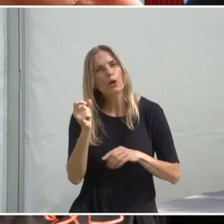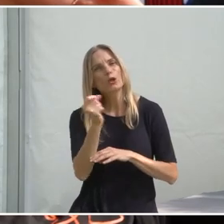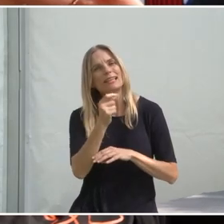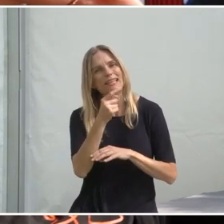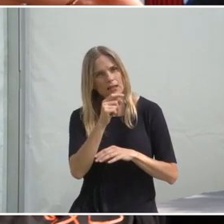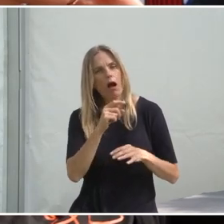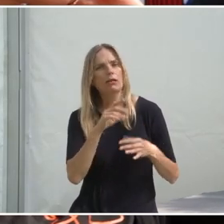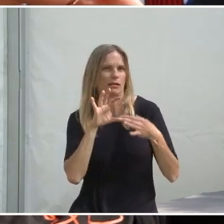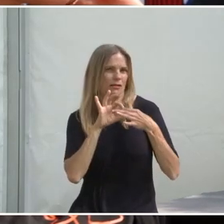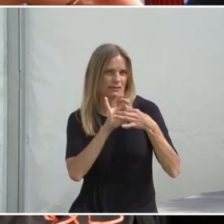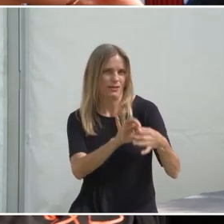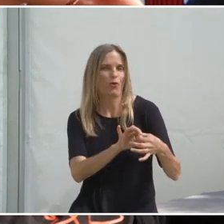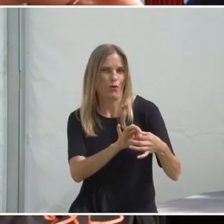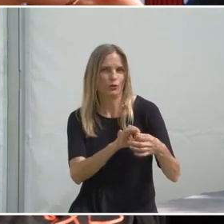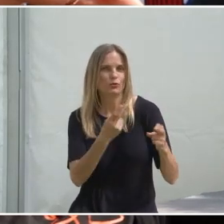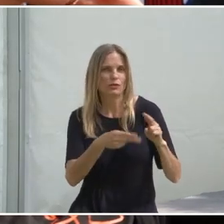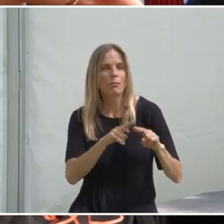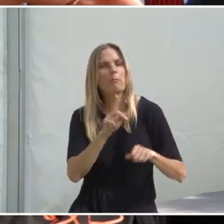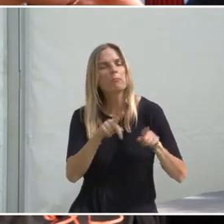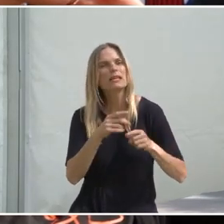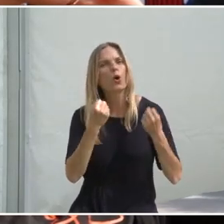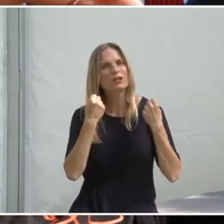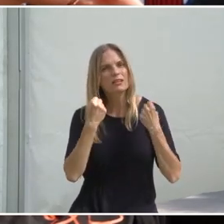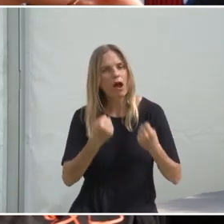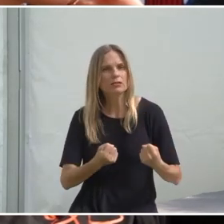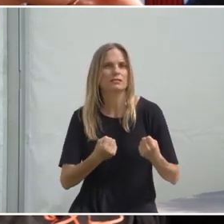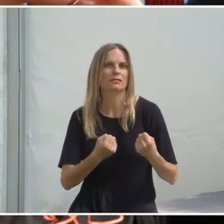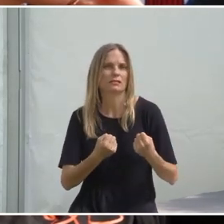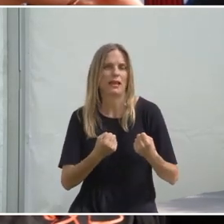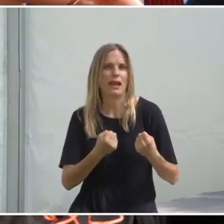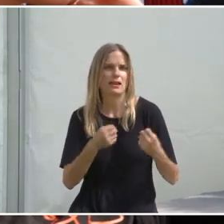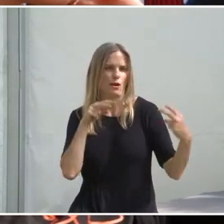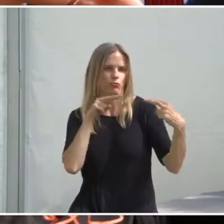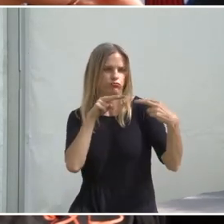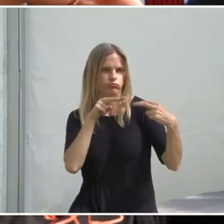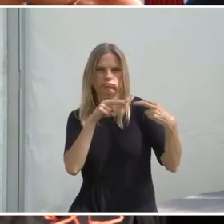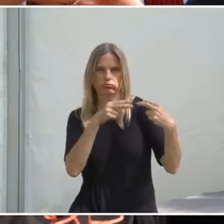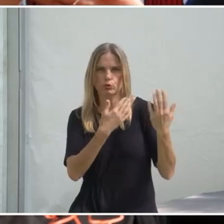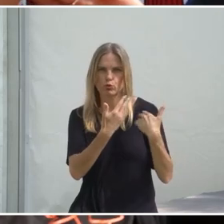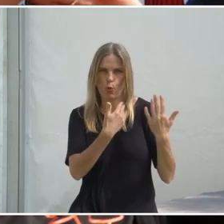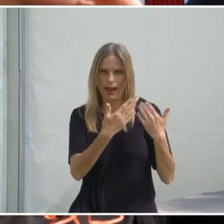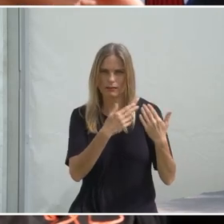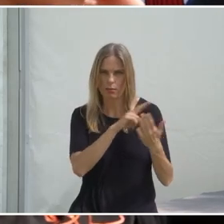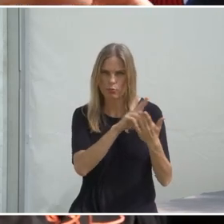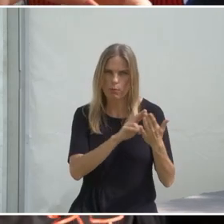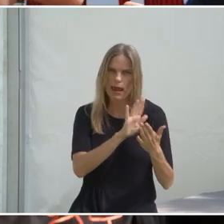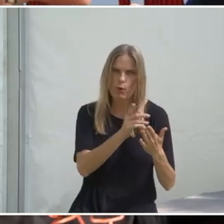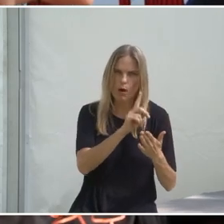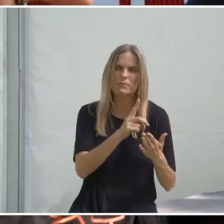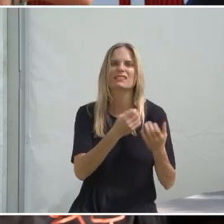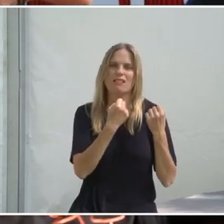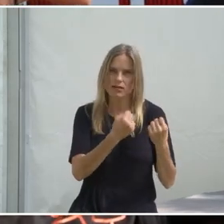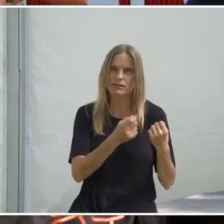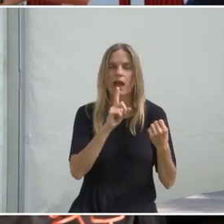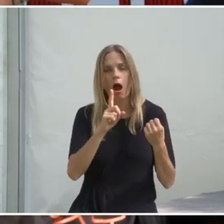here as well, because it's really difficult sometimes to speak face to face about your problems, and but it's easier, for example, to text.